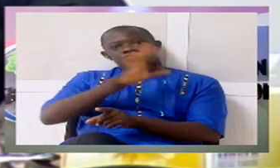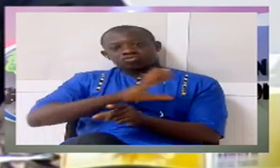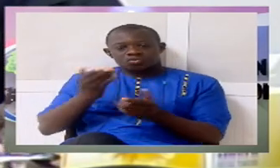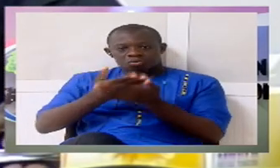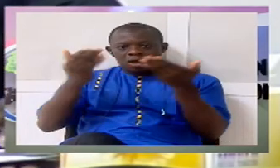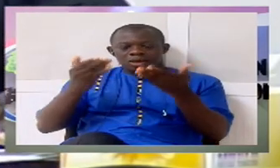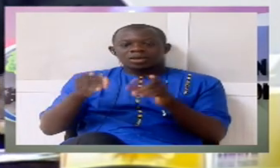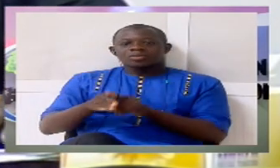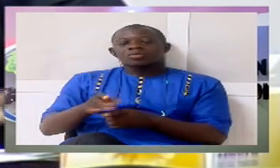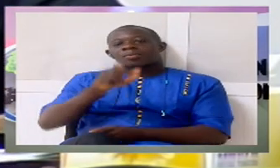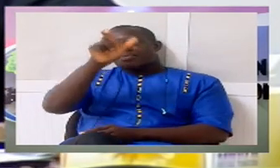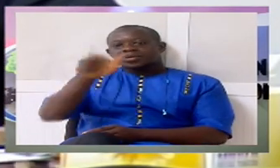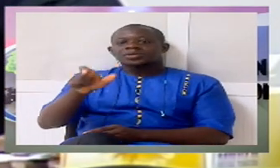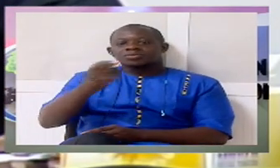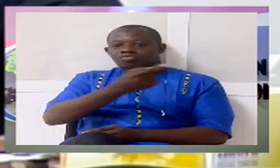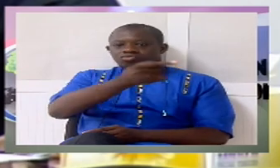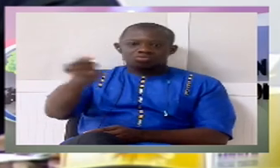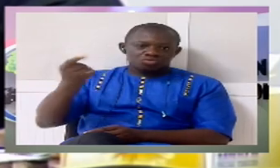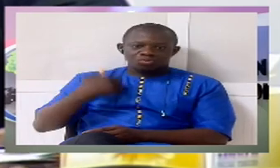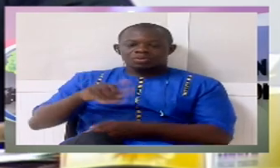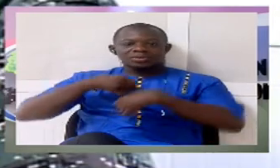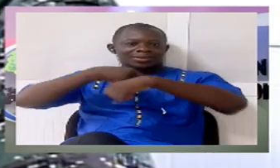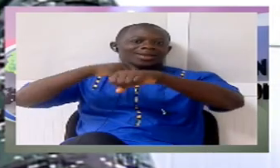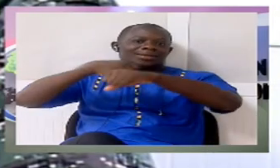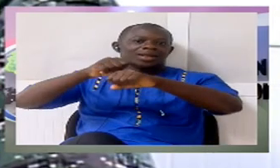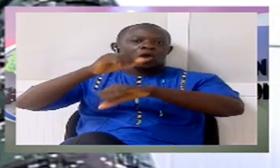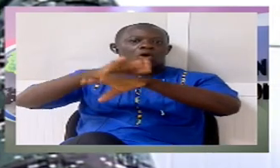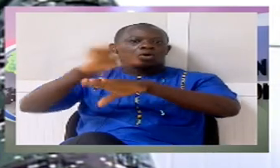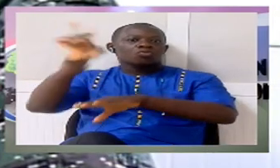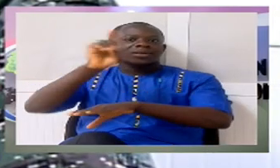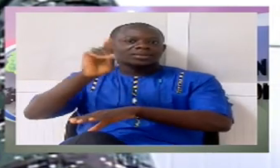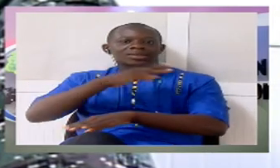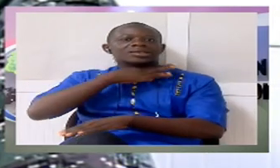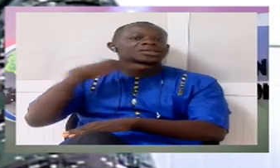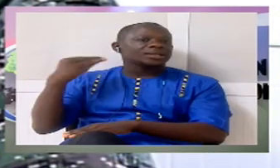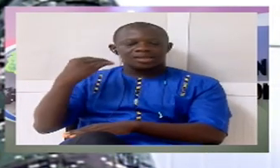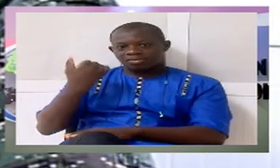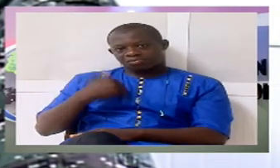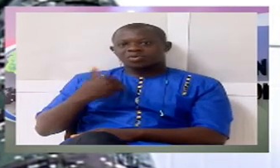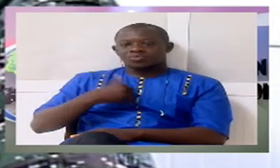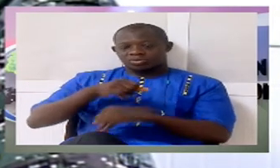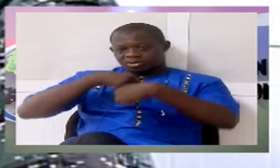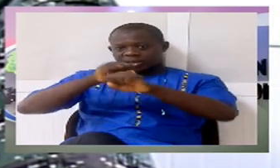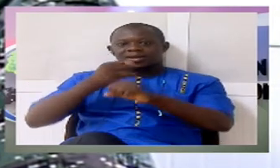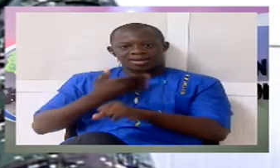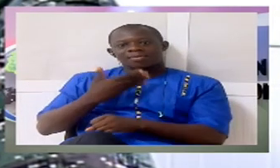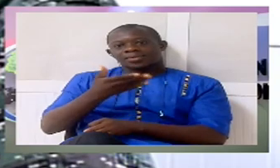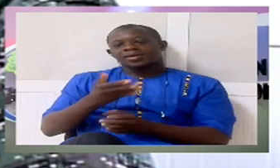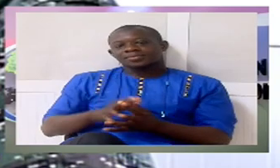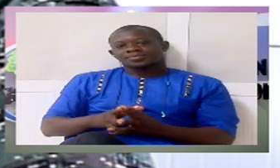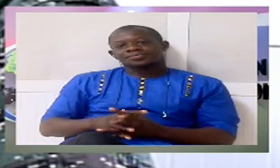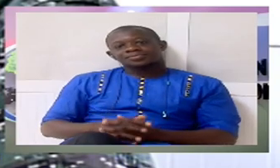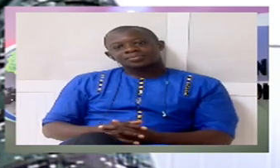reason why you people were trained to kill. Lolu tamit motax be ñu jangal leen yeen ni nga xamne non lañu